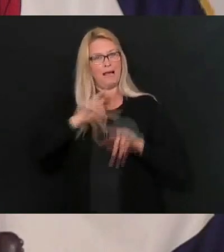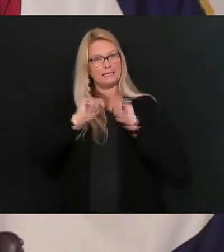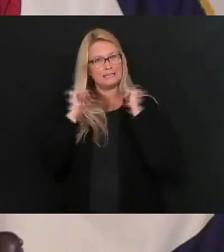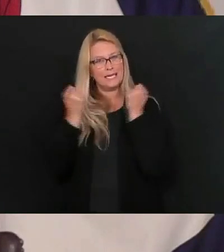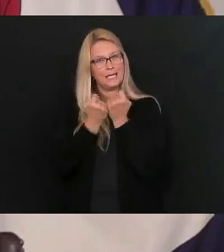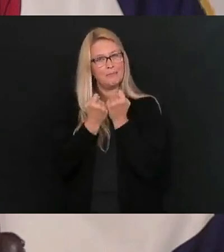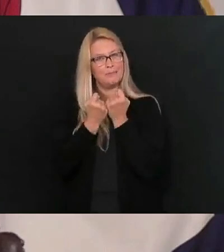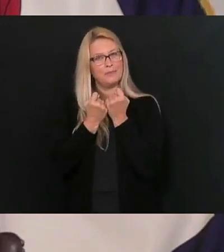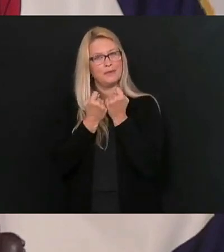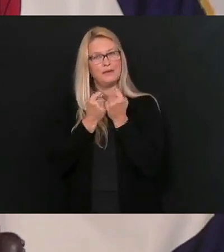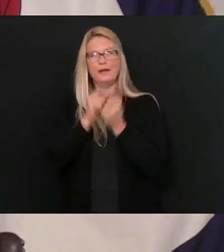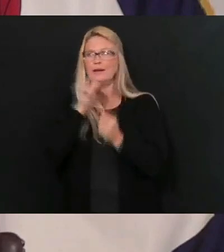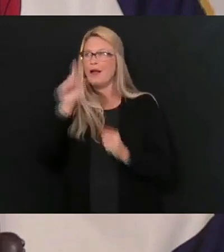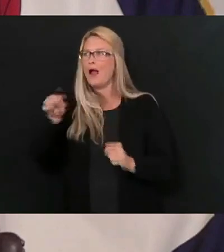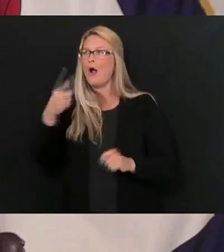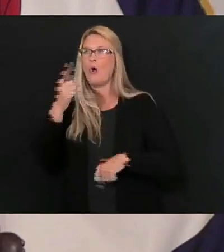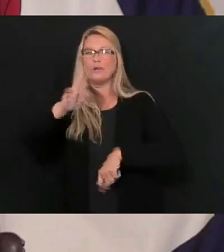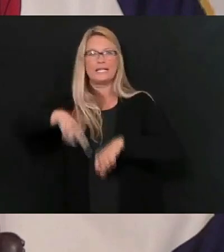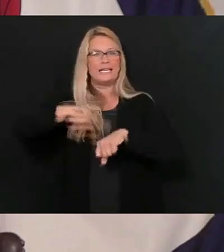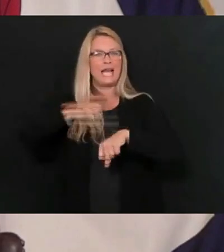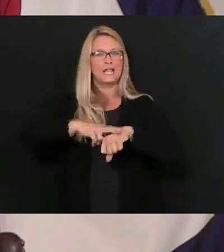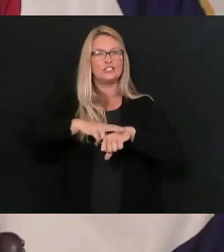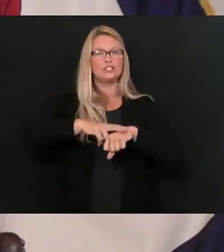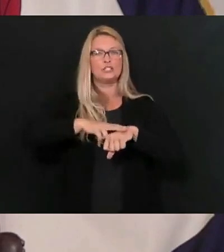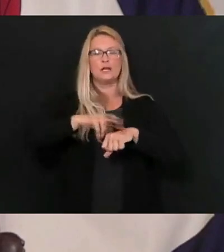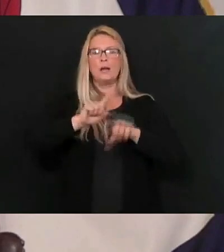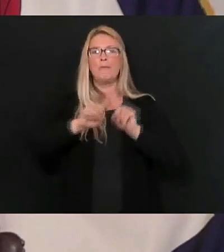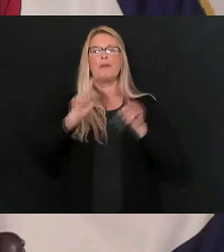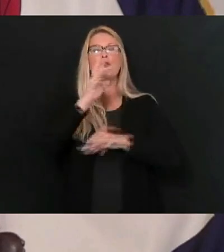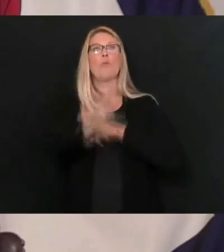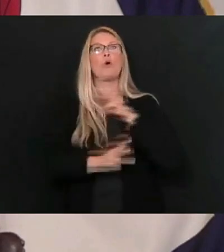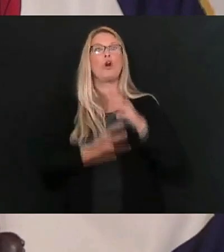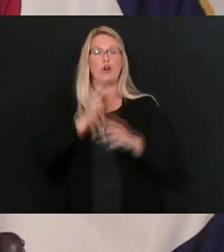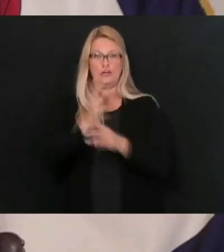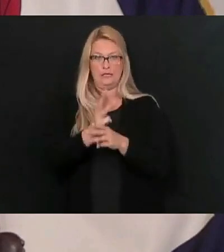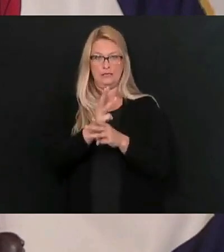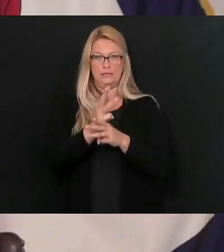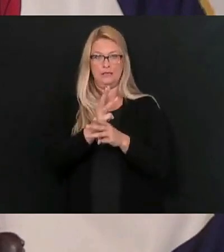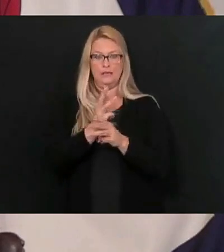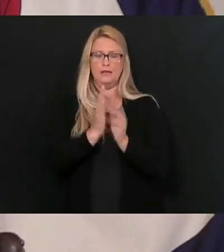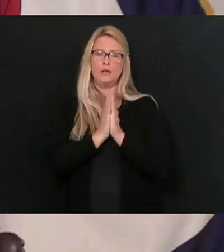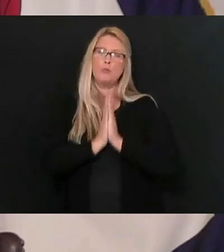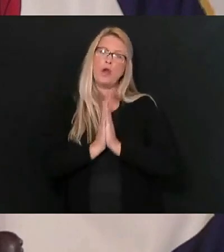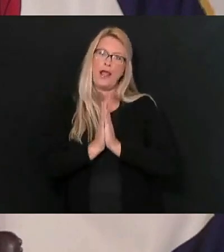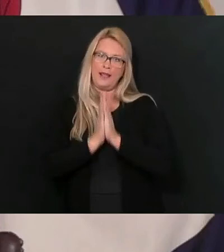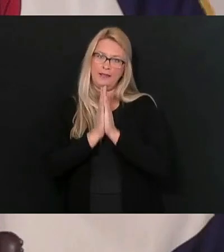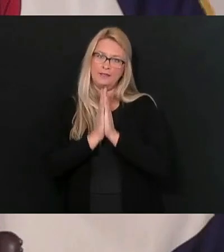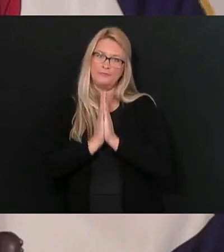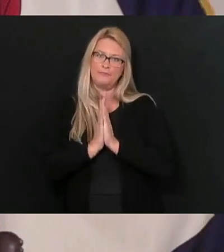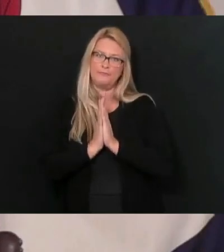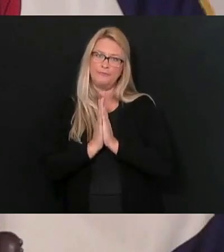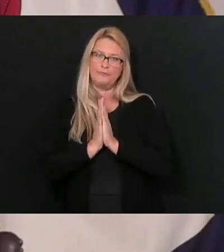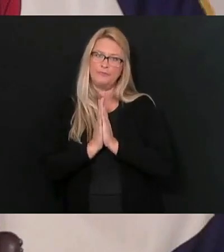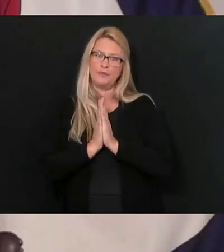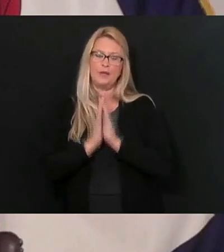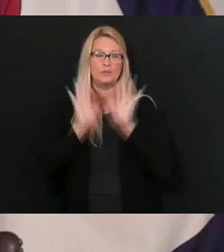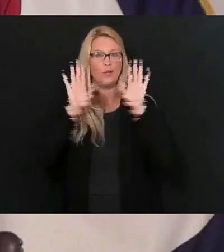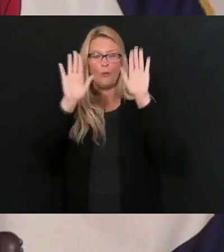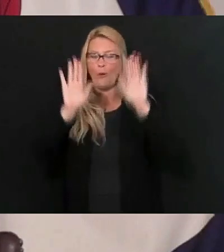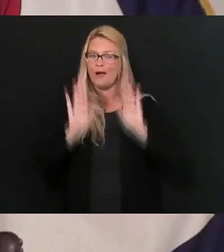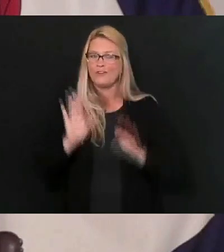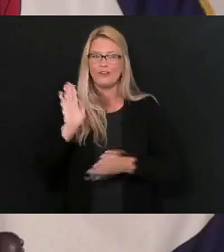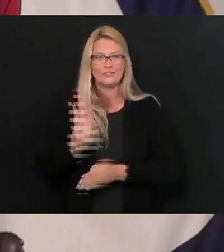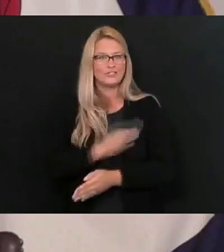not only this nation, not only West Virginia, the entire world, in your prayers. What a wonderful song, and